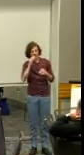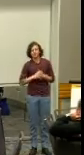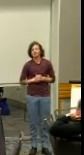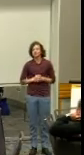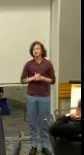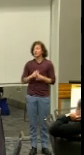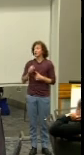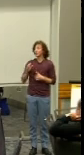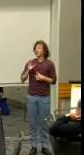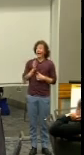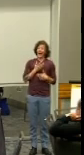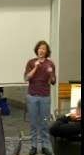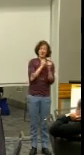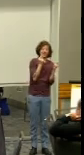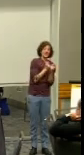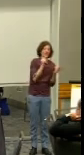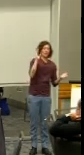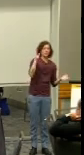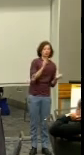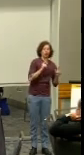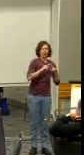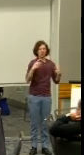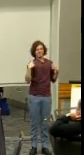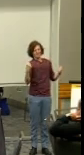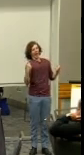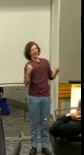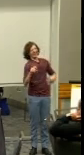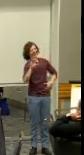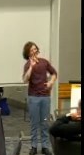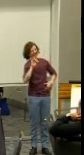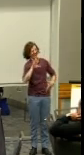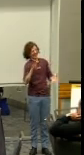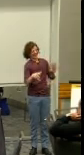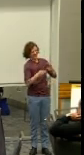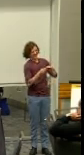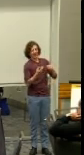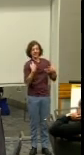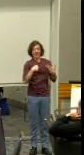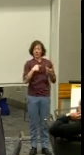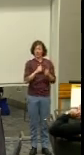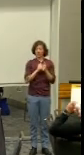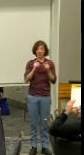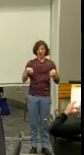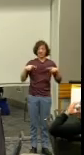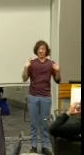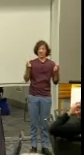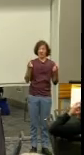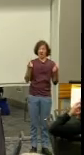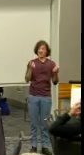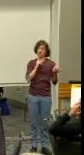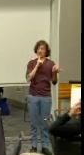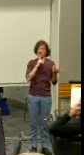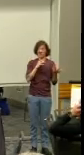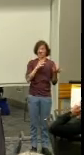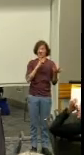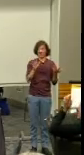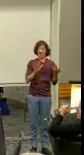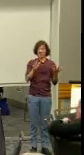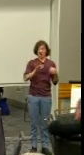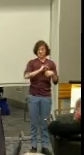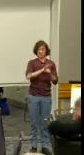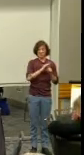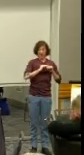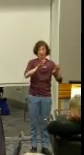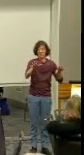together for a long time now, pretty much all since around the time. So having a core group that have been together